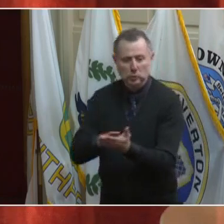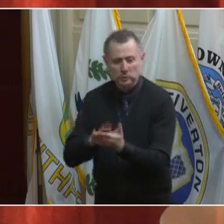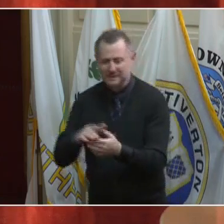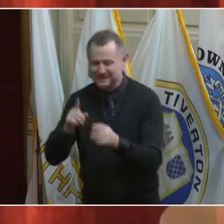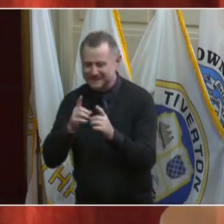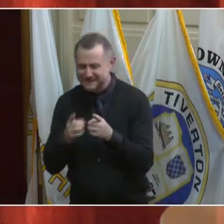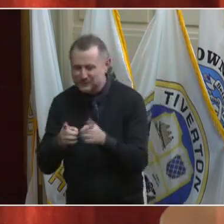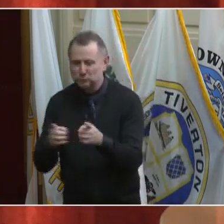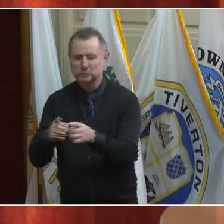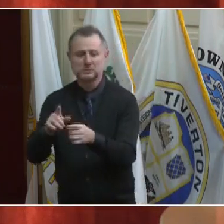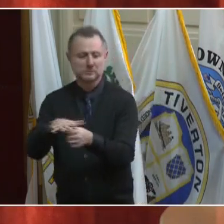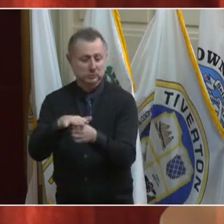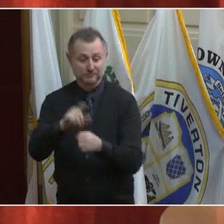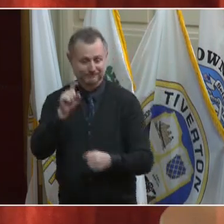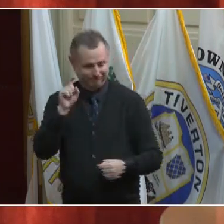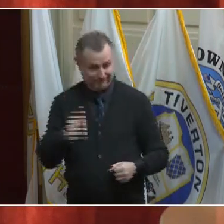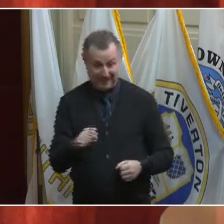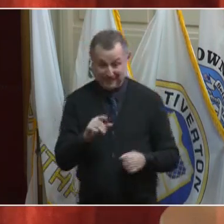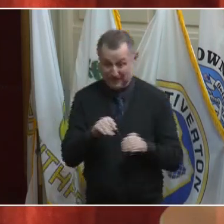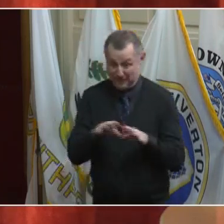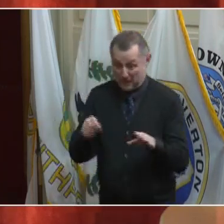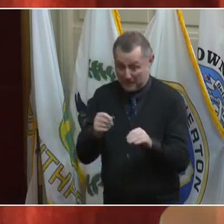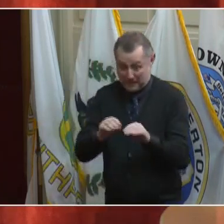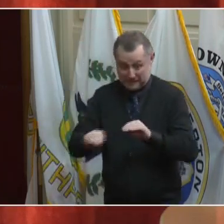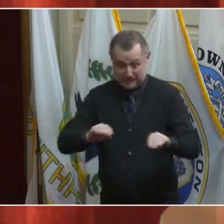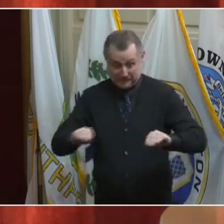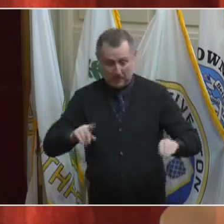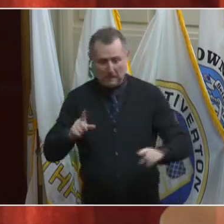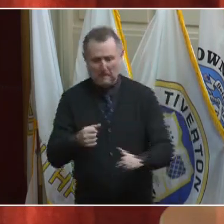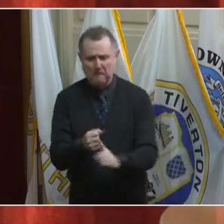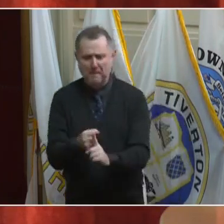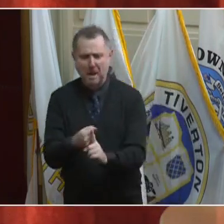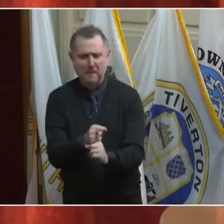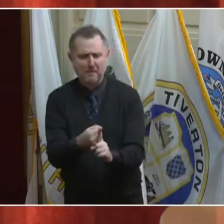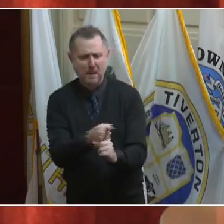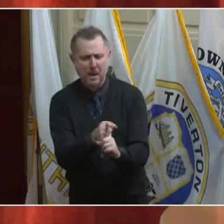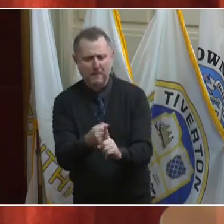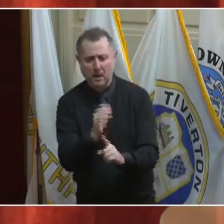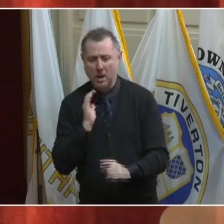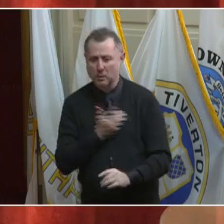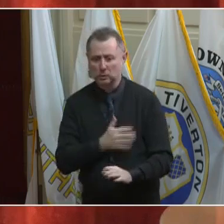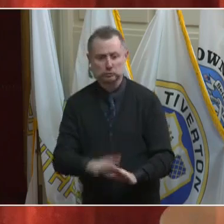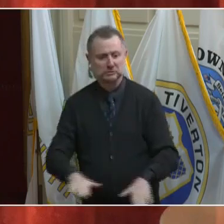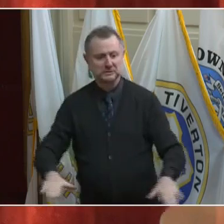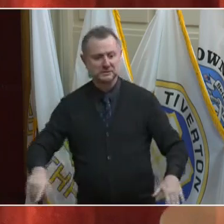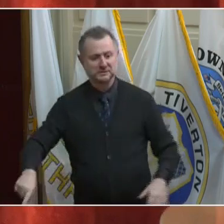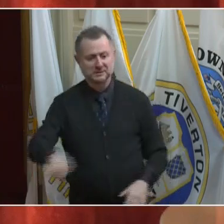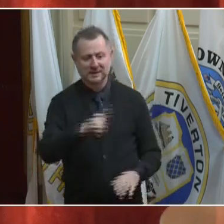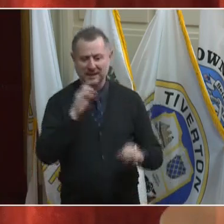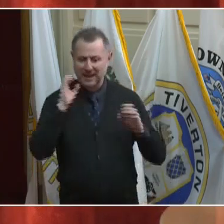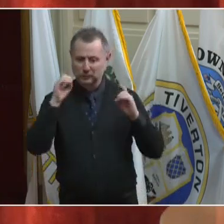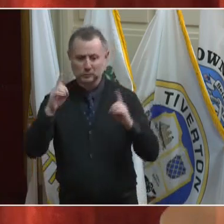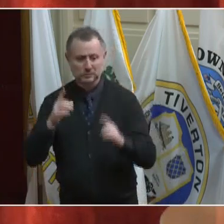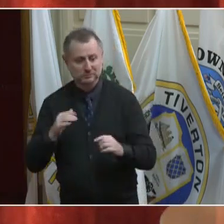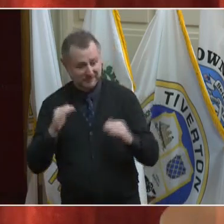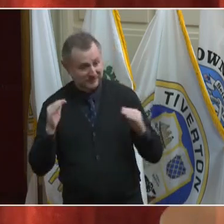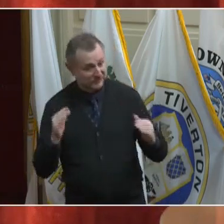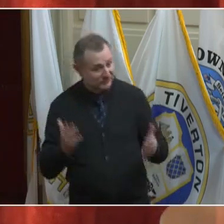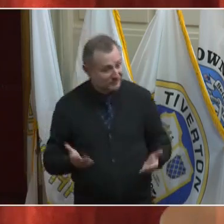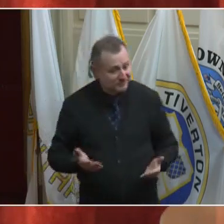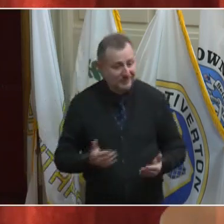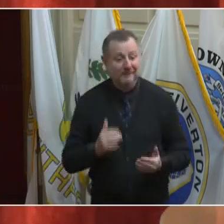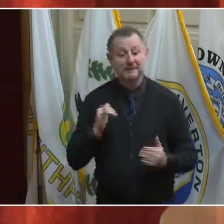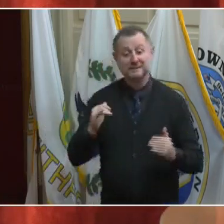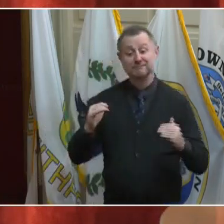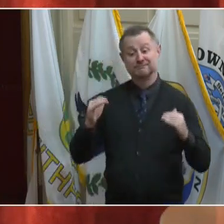We know that the pandemic had a dramatic impact on our children's education. And while we're glad that our